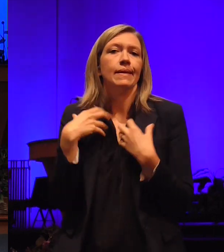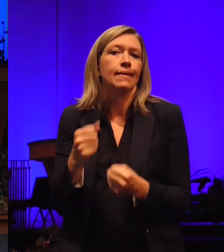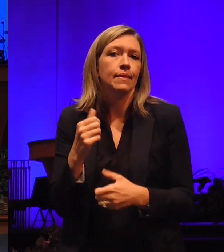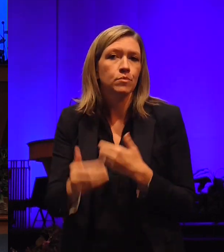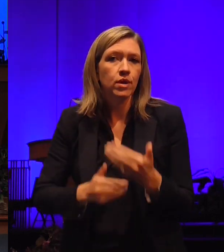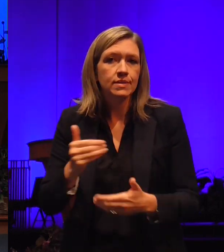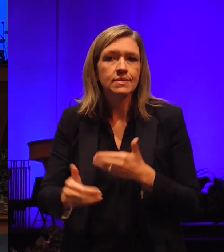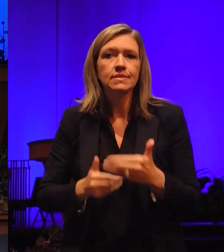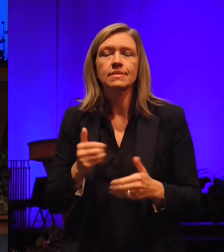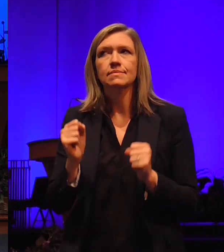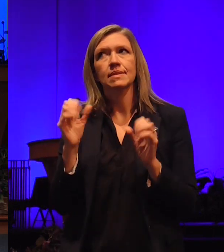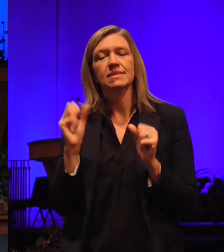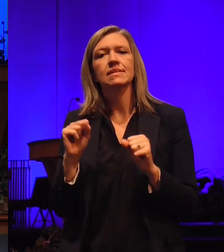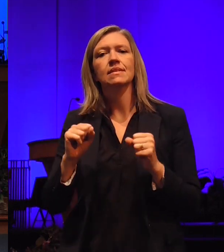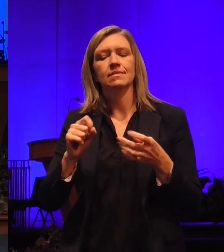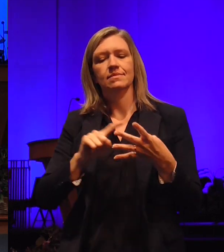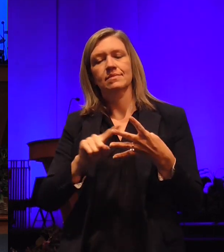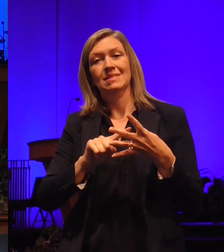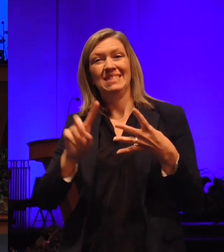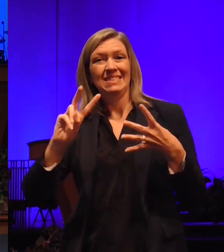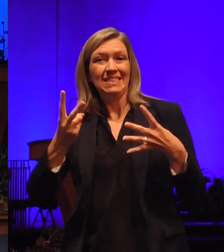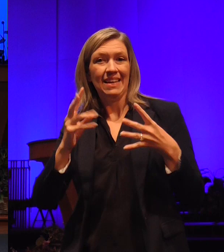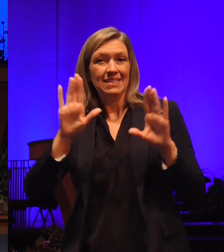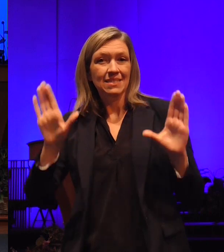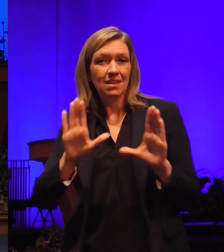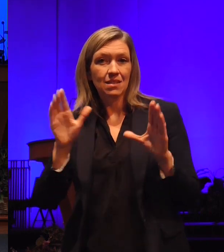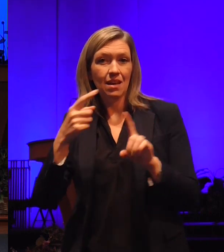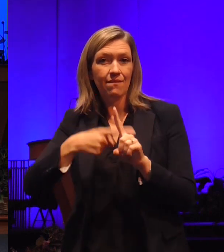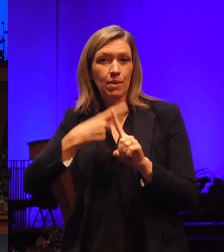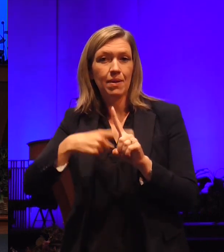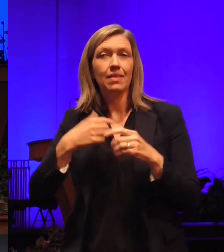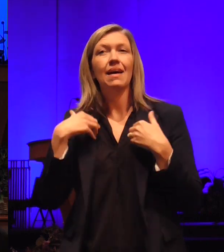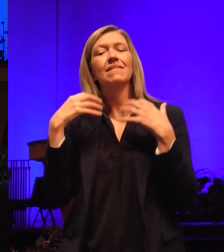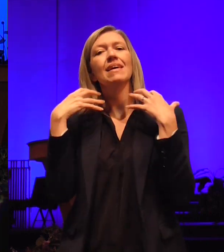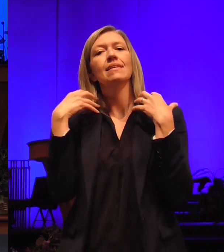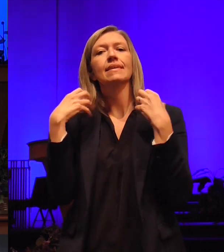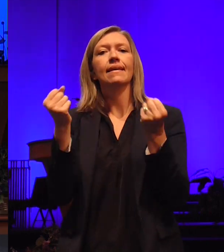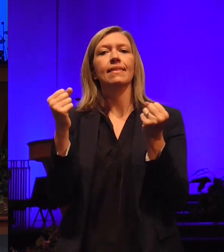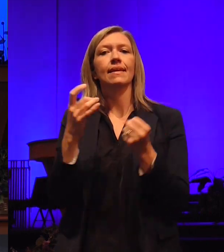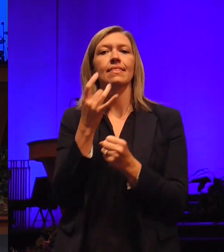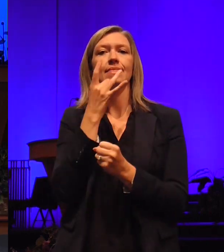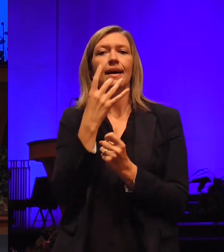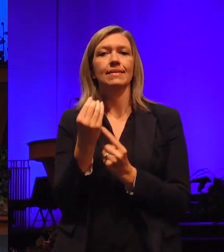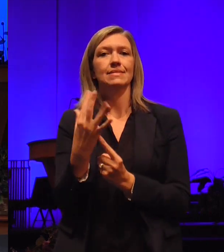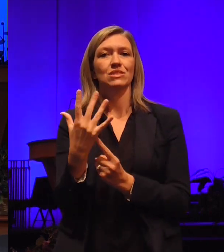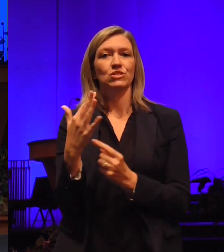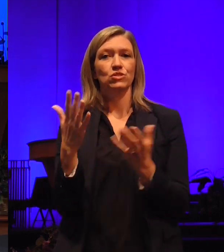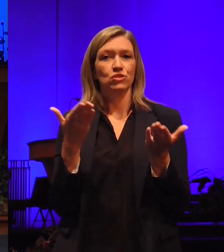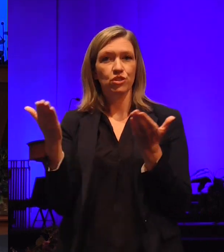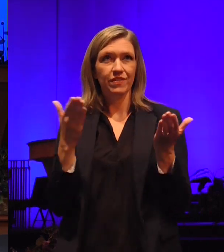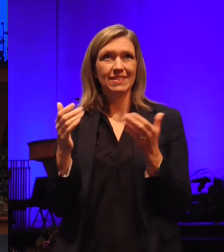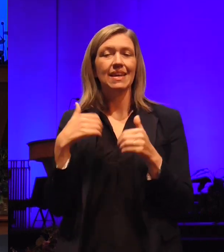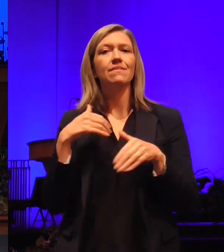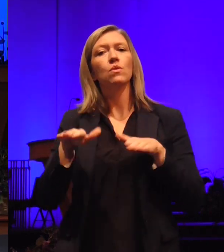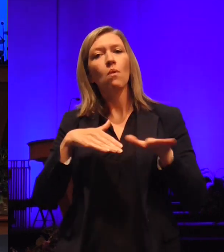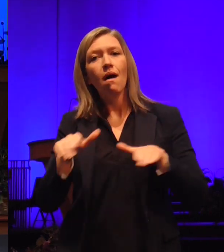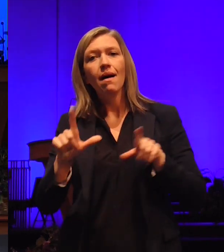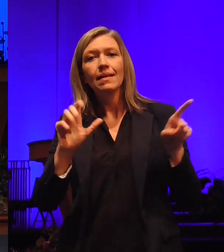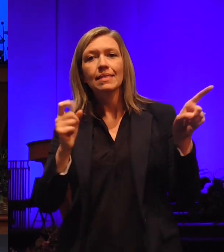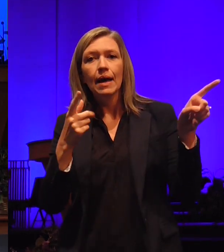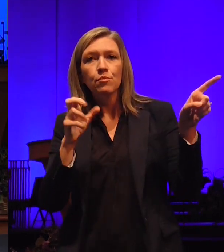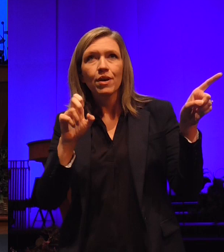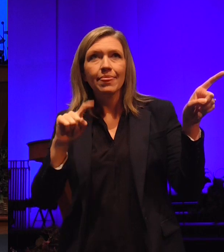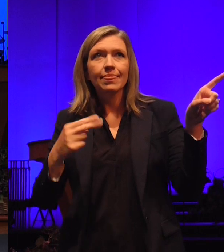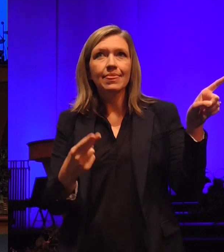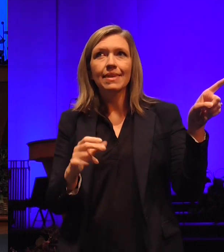every second Sunday of the month, we have a beautiful healing light service. There's a labyrinth walk in the community center, and then at the vote, you can come